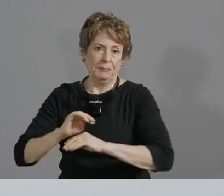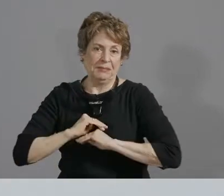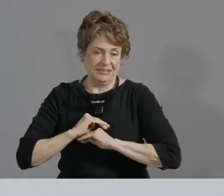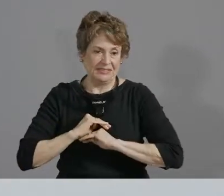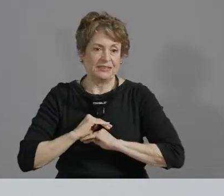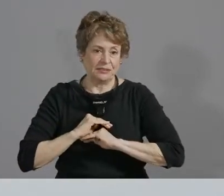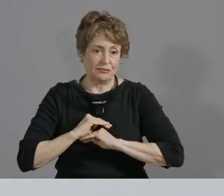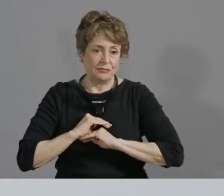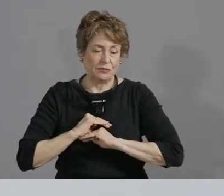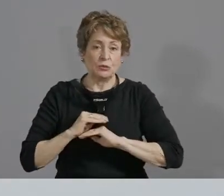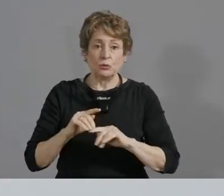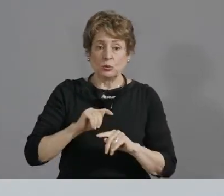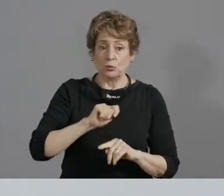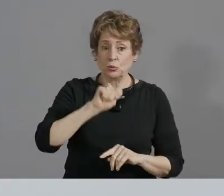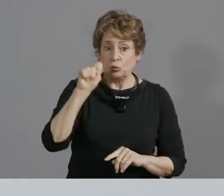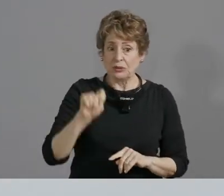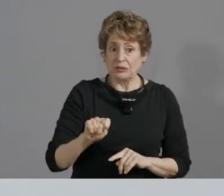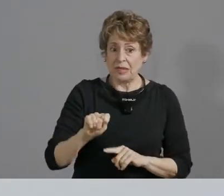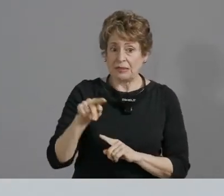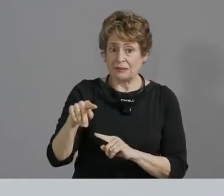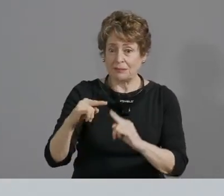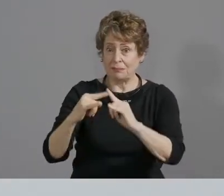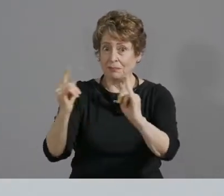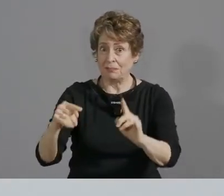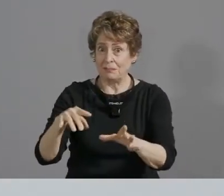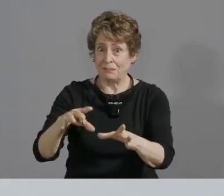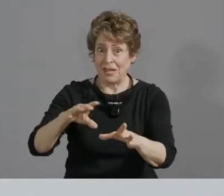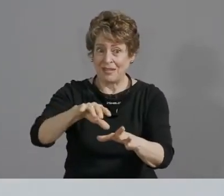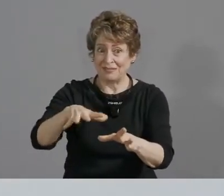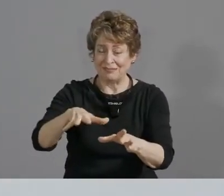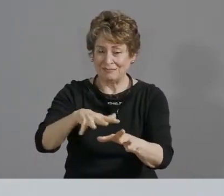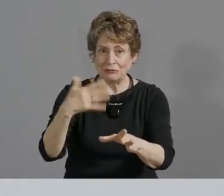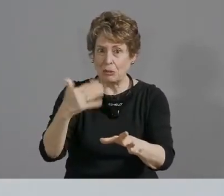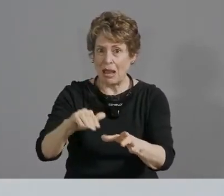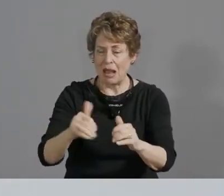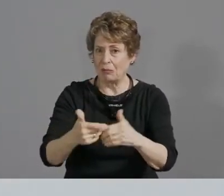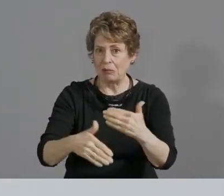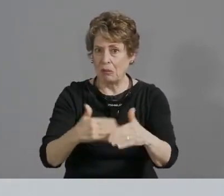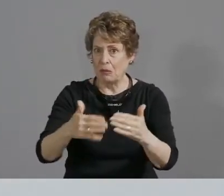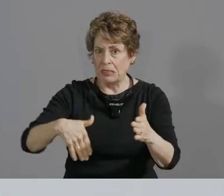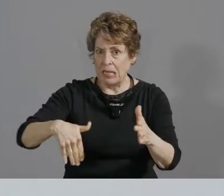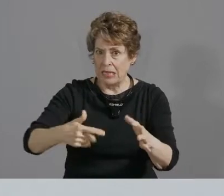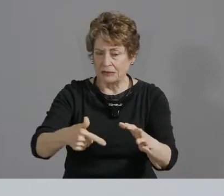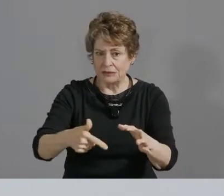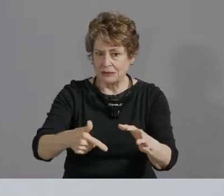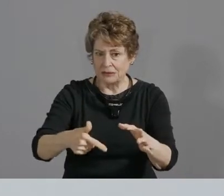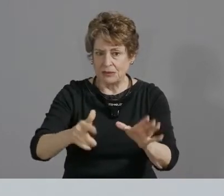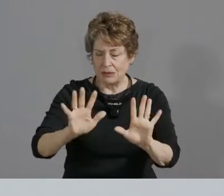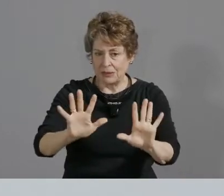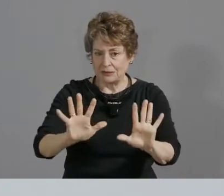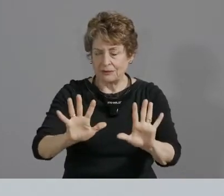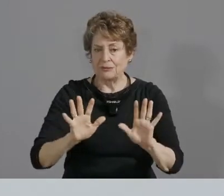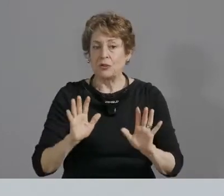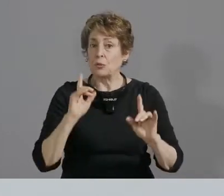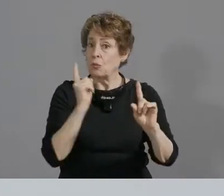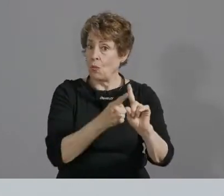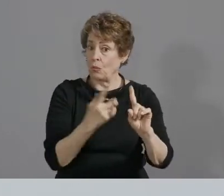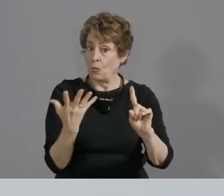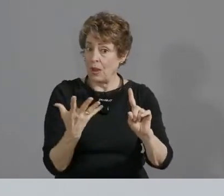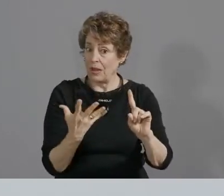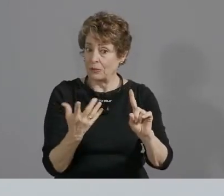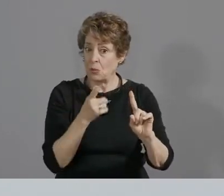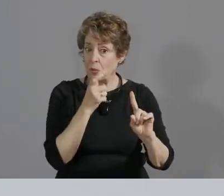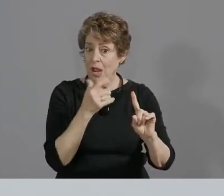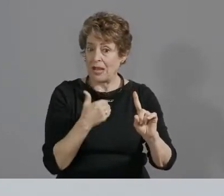second appointments, but our intent is to make sure that everyone who gets a first appointment also has a second appointment. Okay. And it